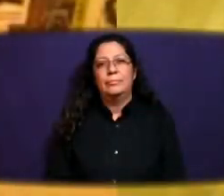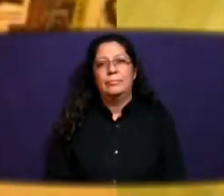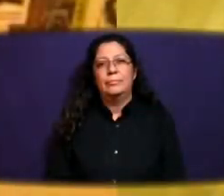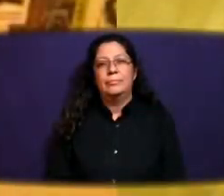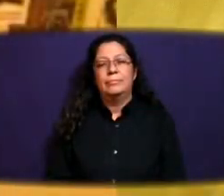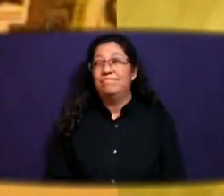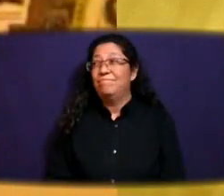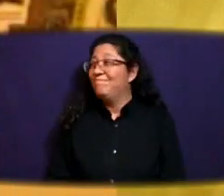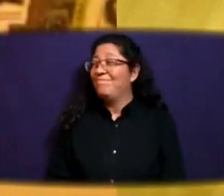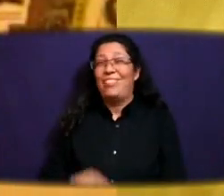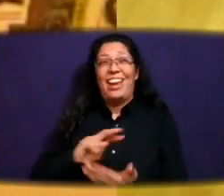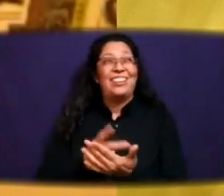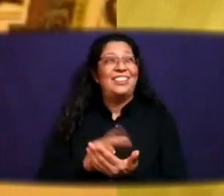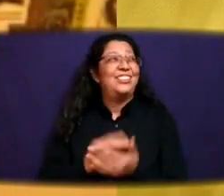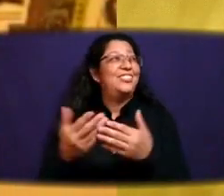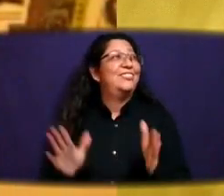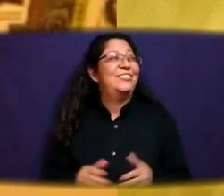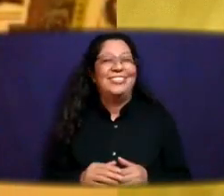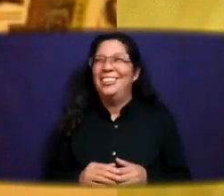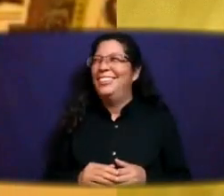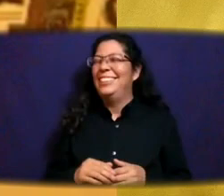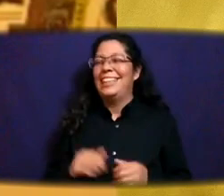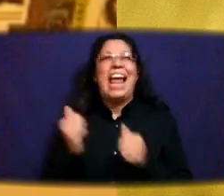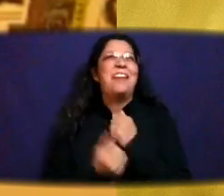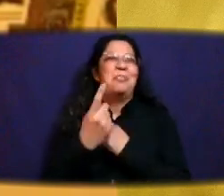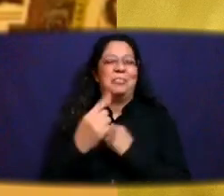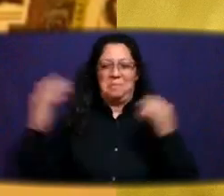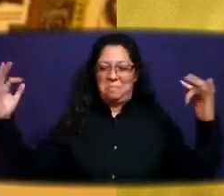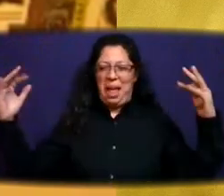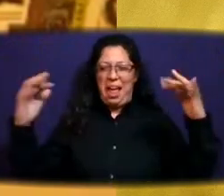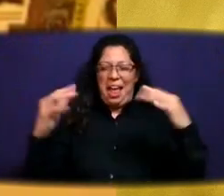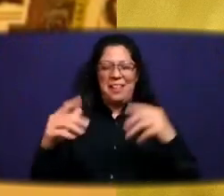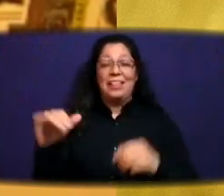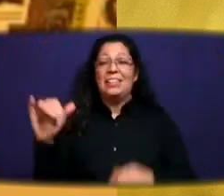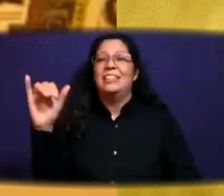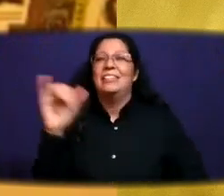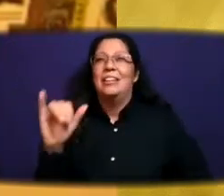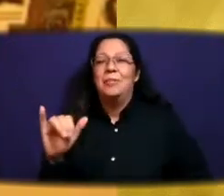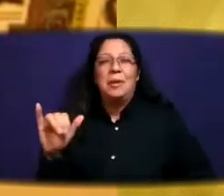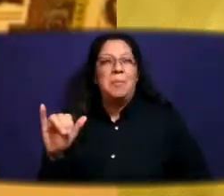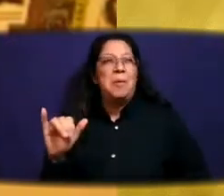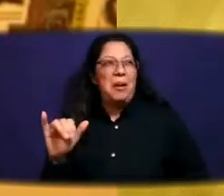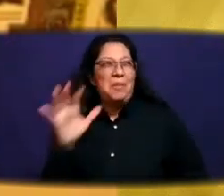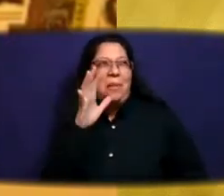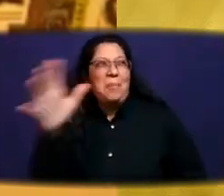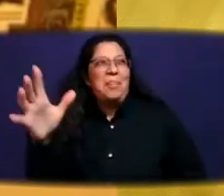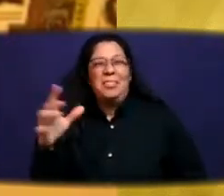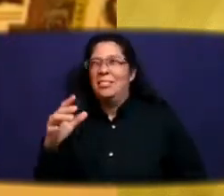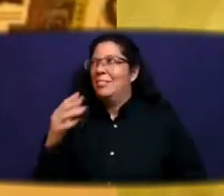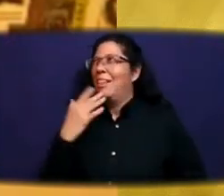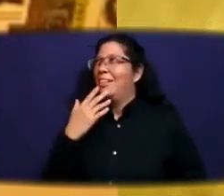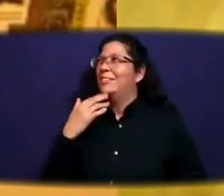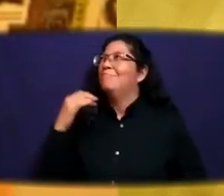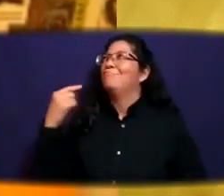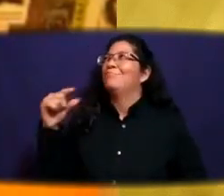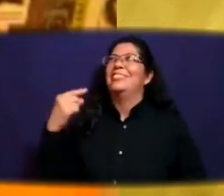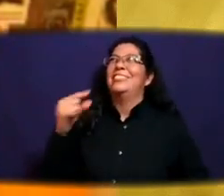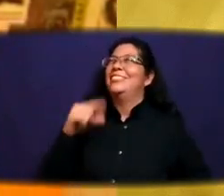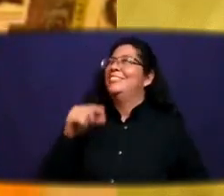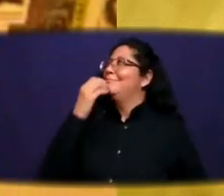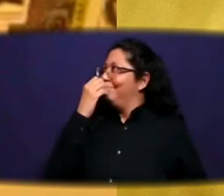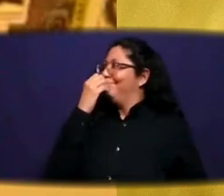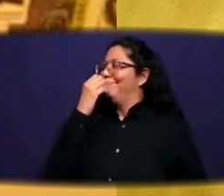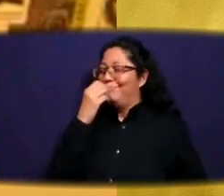The kitchen where we all gather is the same color as my grandmother's, green. Two